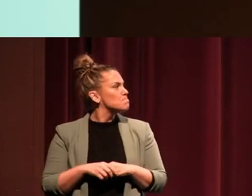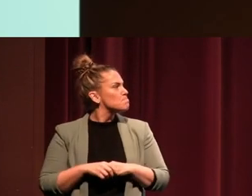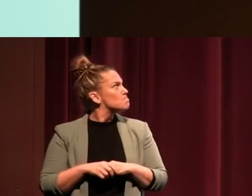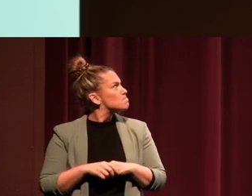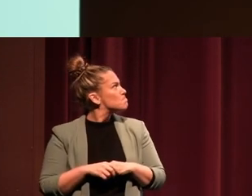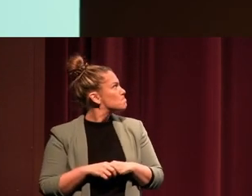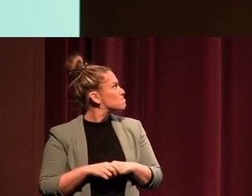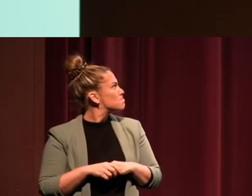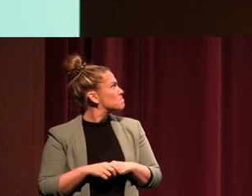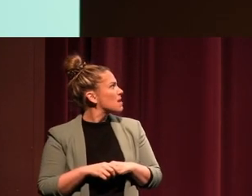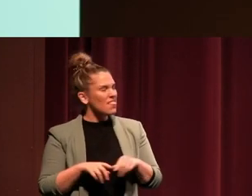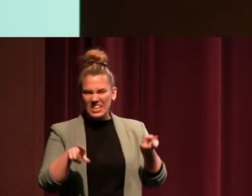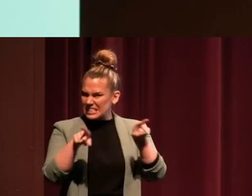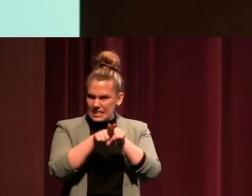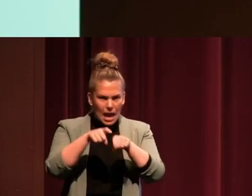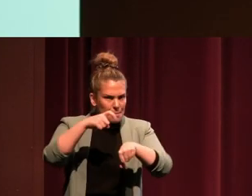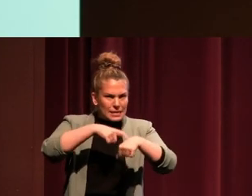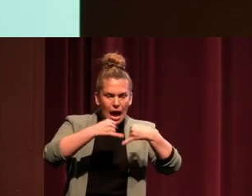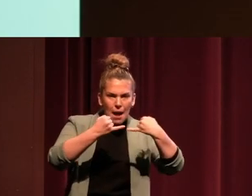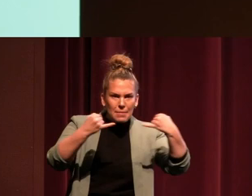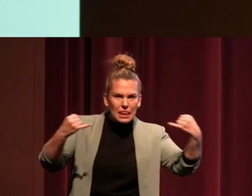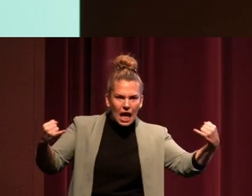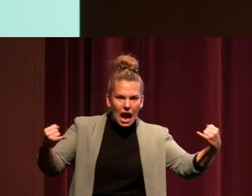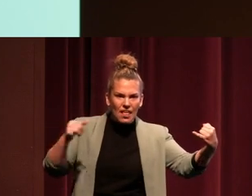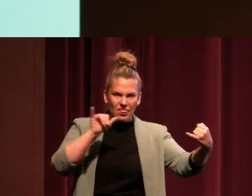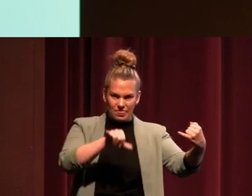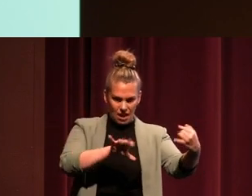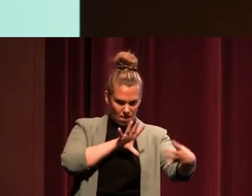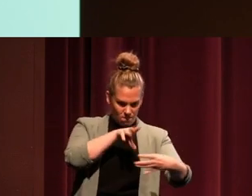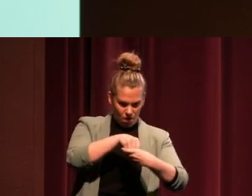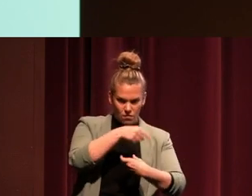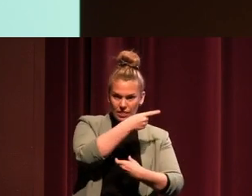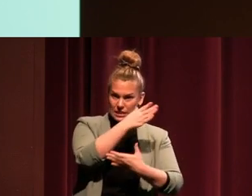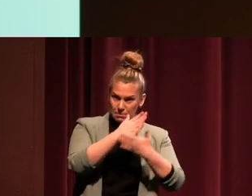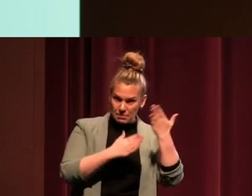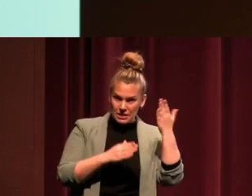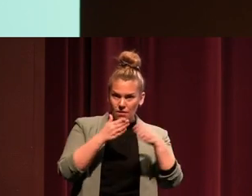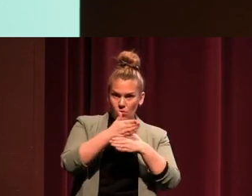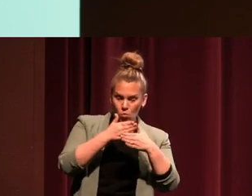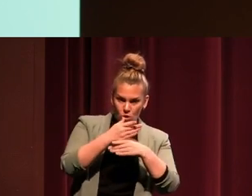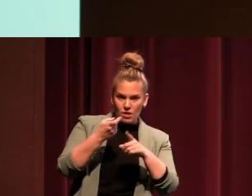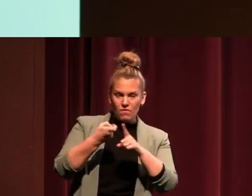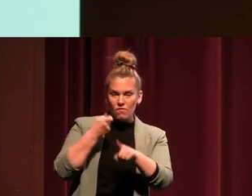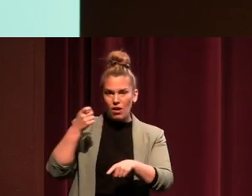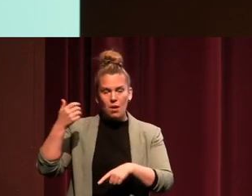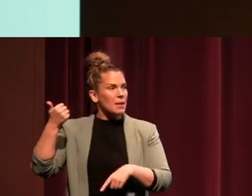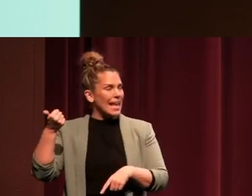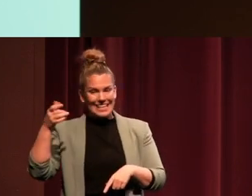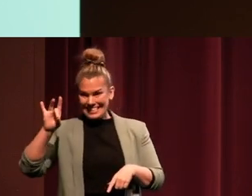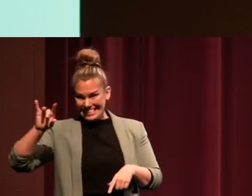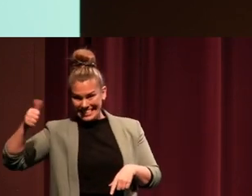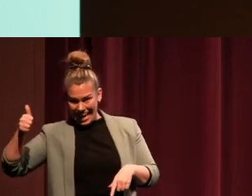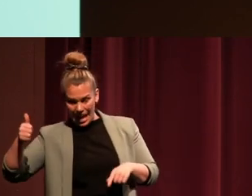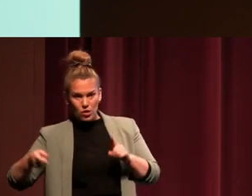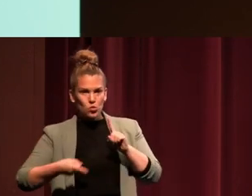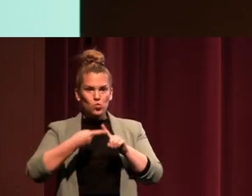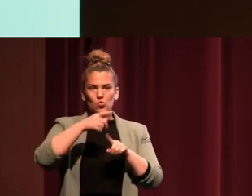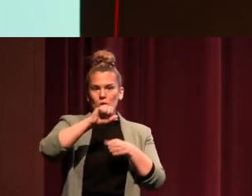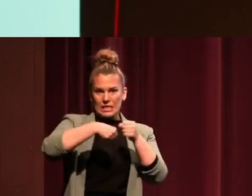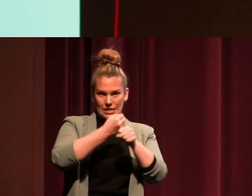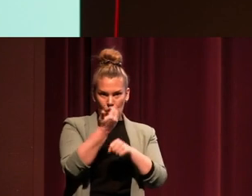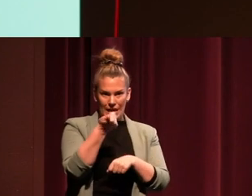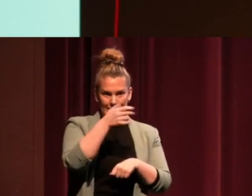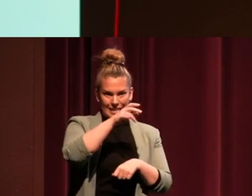The same timeline that encompasses this piece of wood from the year 1810 to 1875. And all I'm gonna do